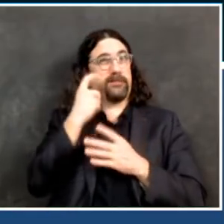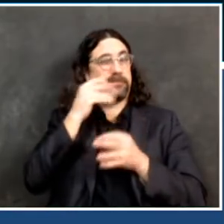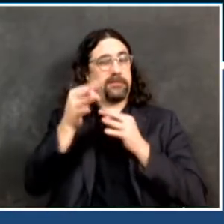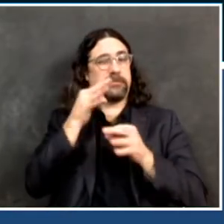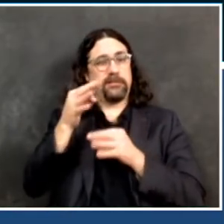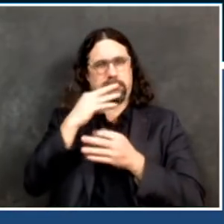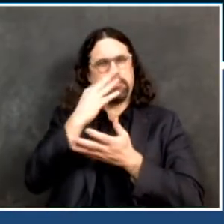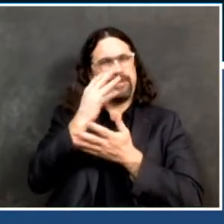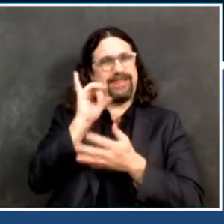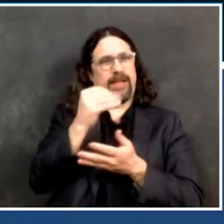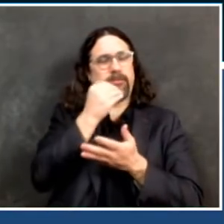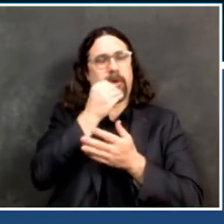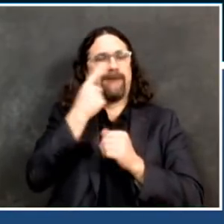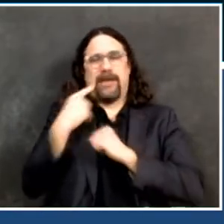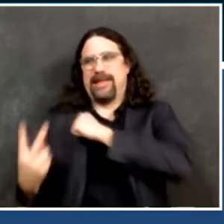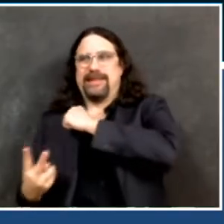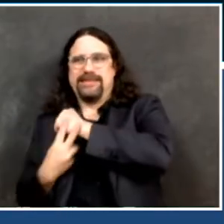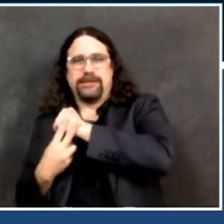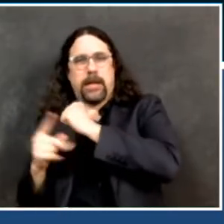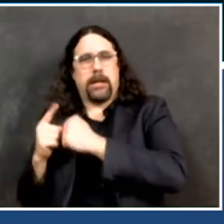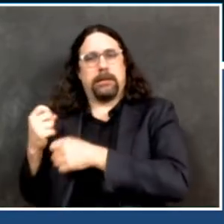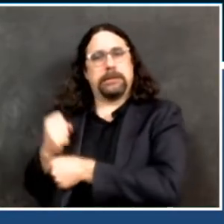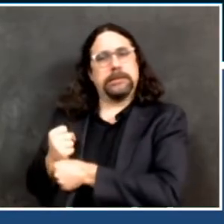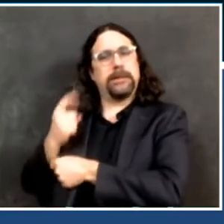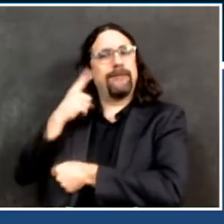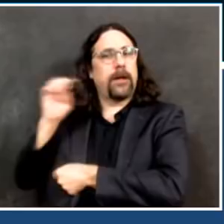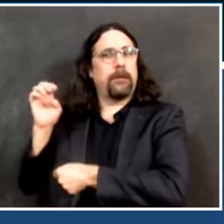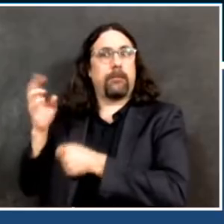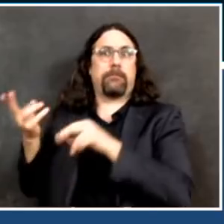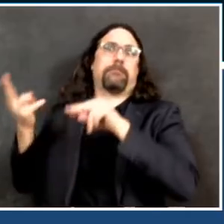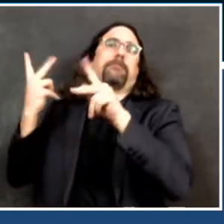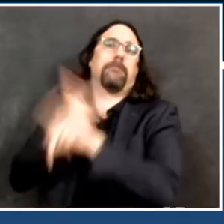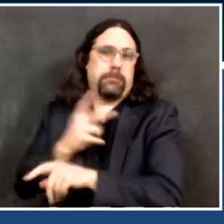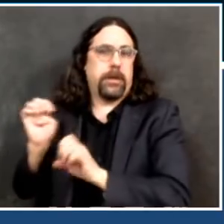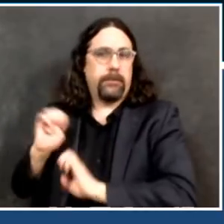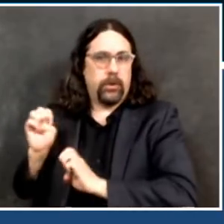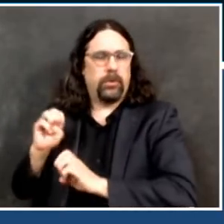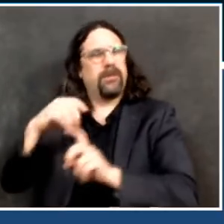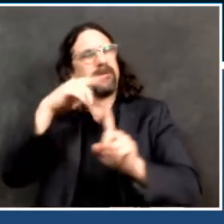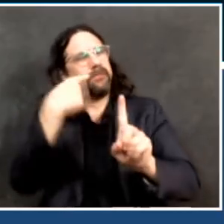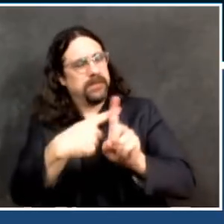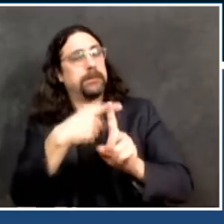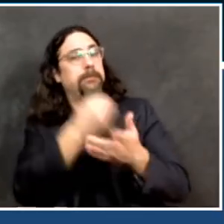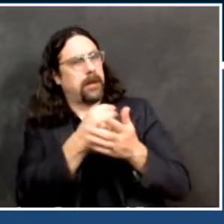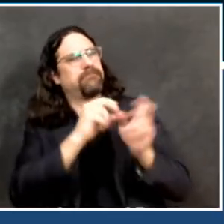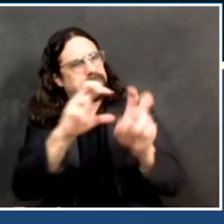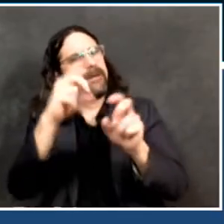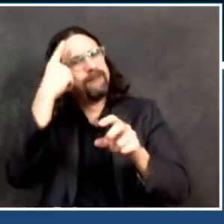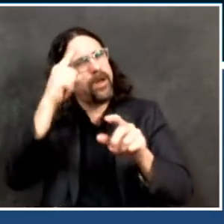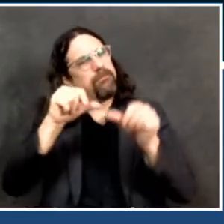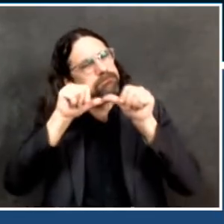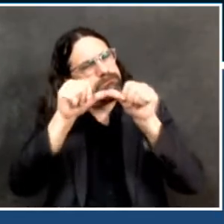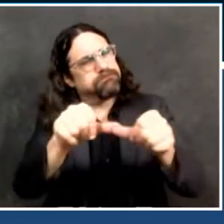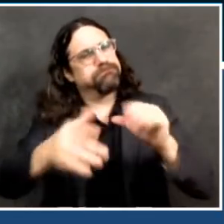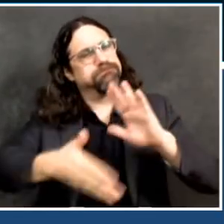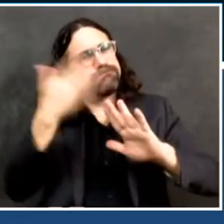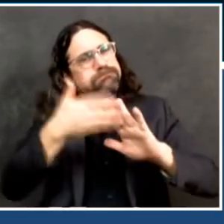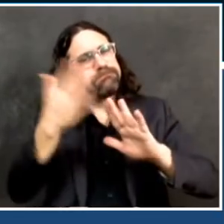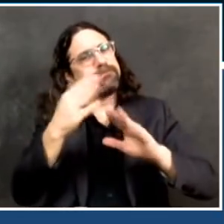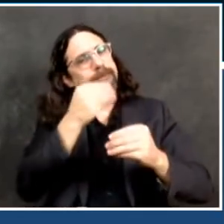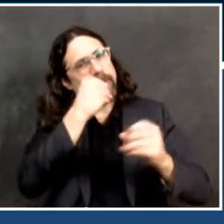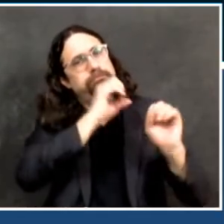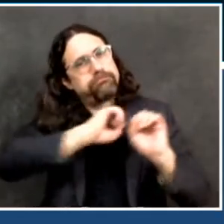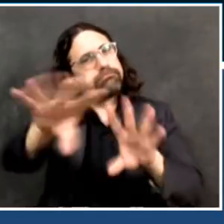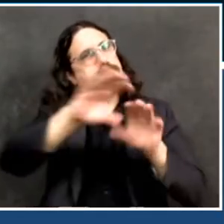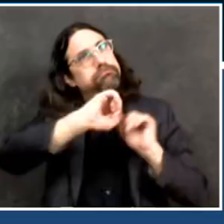protecting the people who we depend on for so many other millions of New Yorkers to get their food. That's our grocery store workers, our supermarket